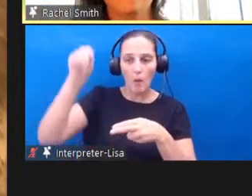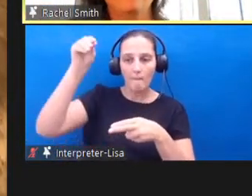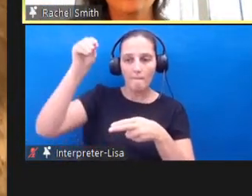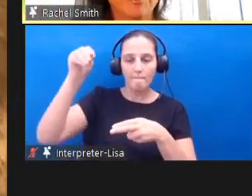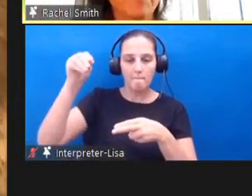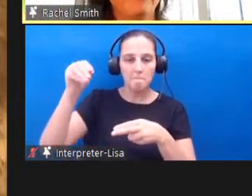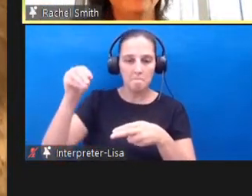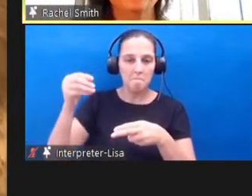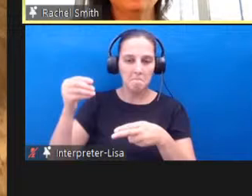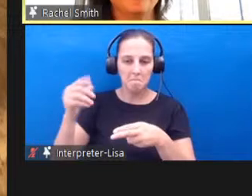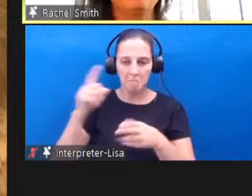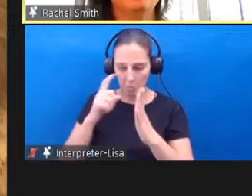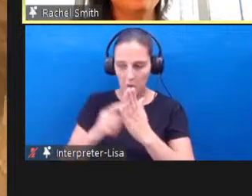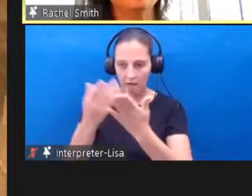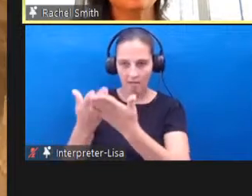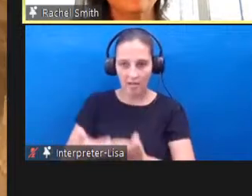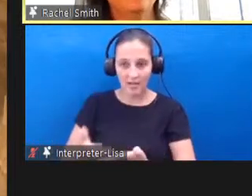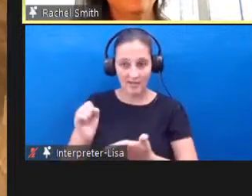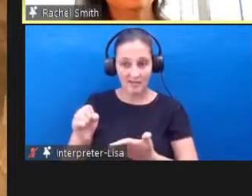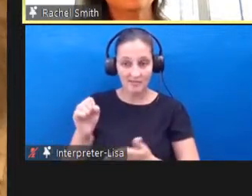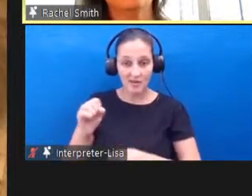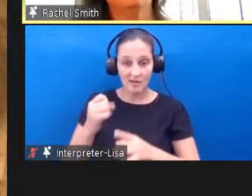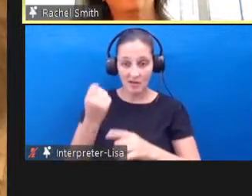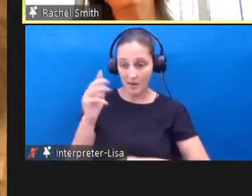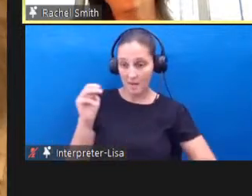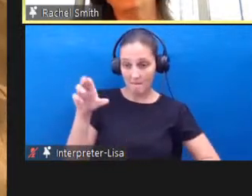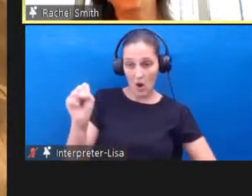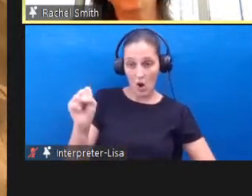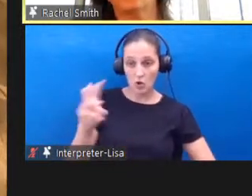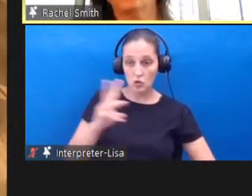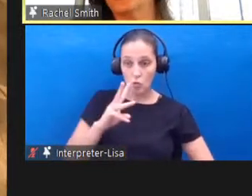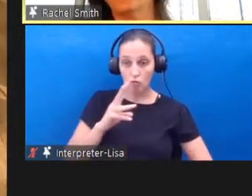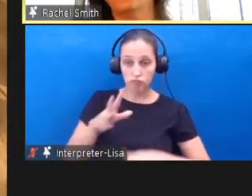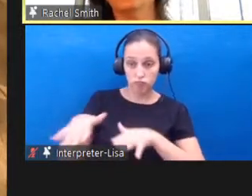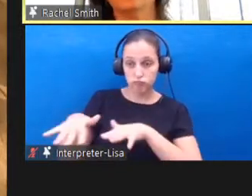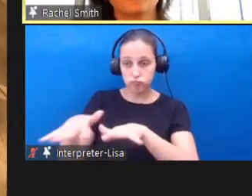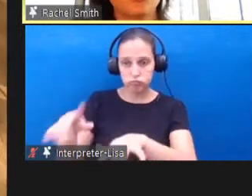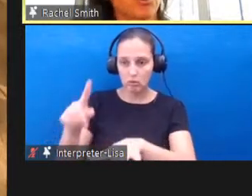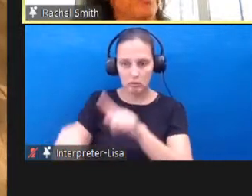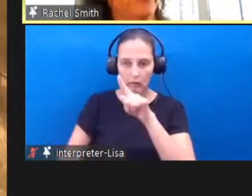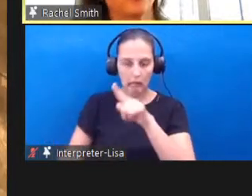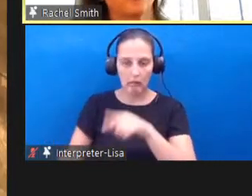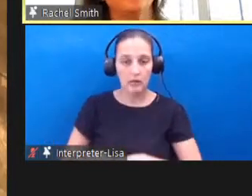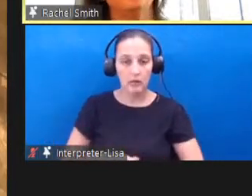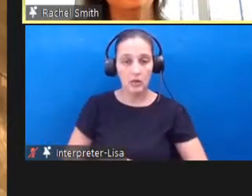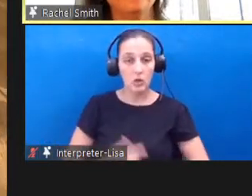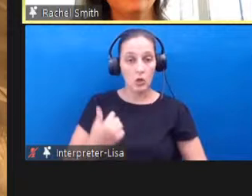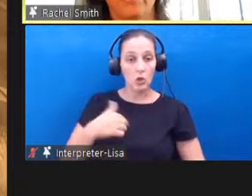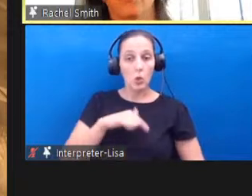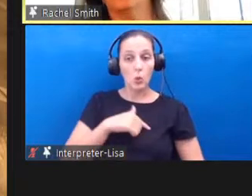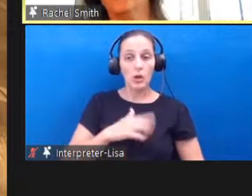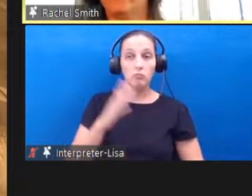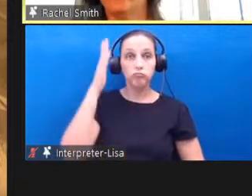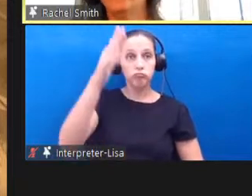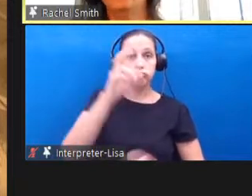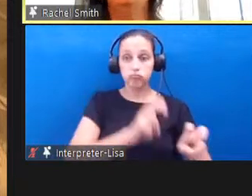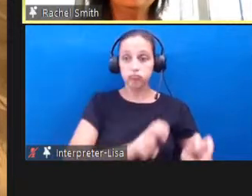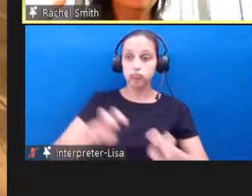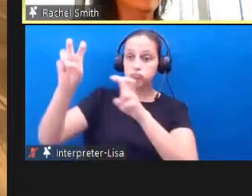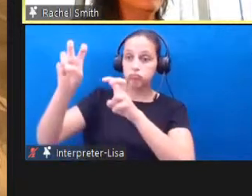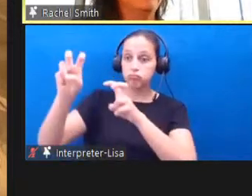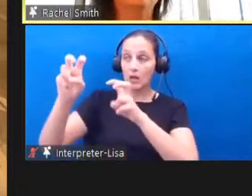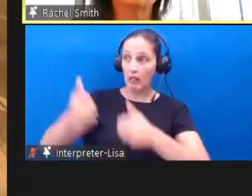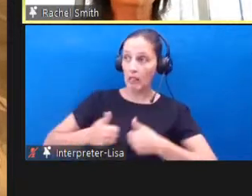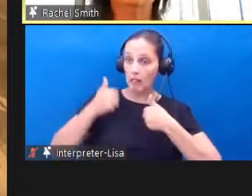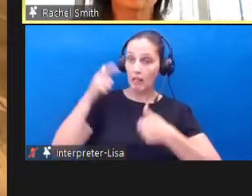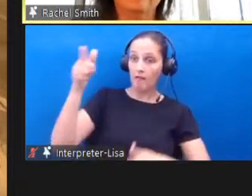again. There's some evidence for that, but mostly it's not a planet that can hold water on its surface. And so if we're going to live on Mars ever, we need to think